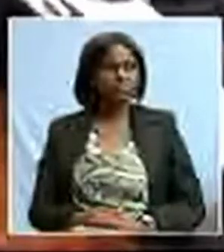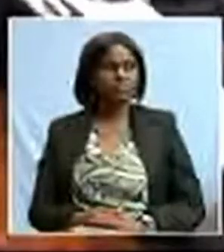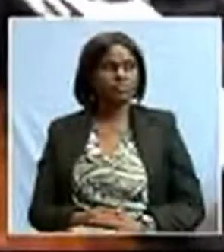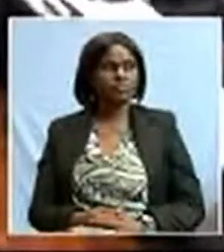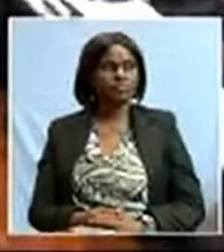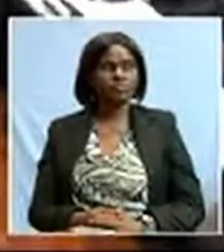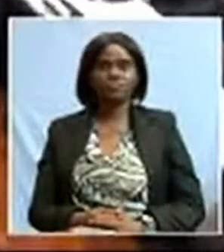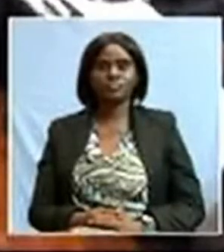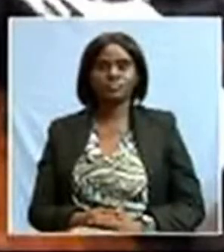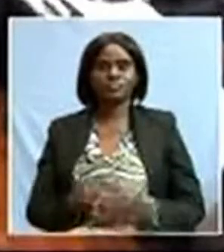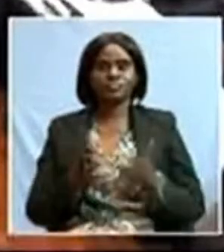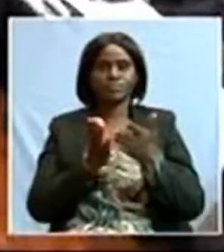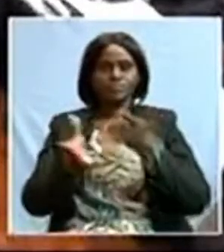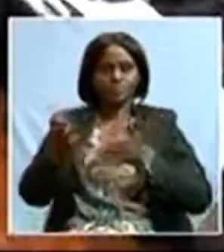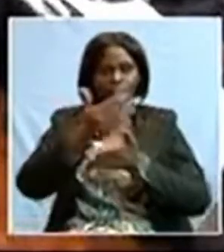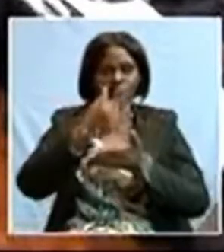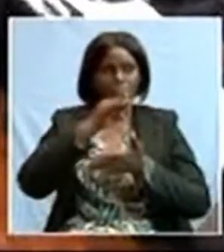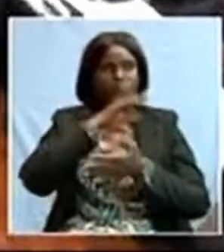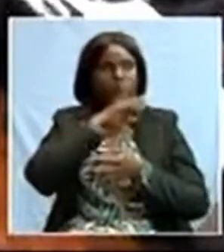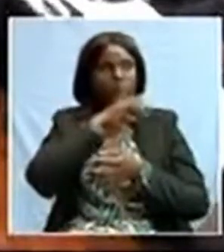Is the collection of refuse